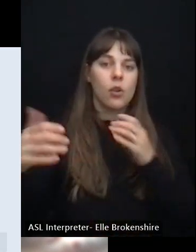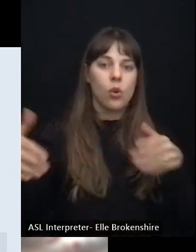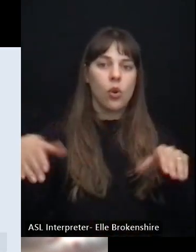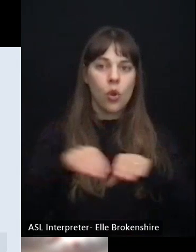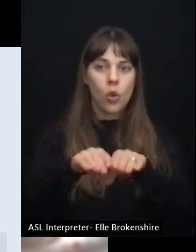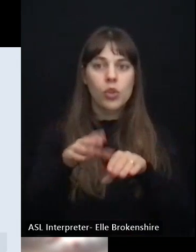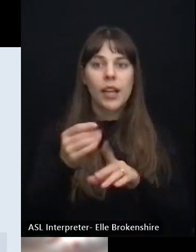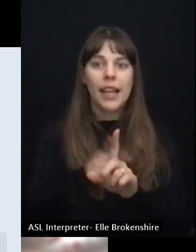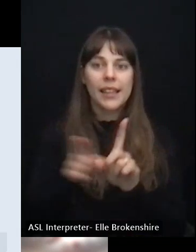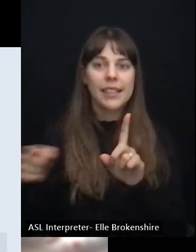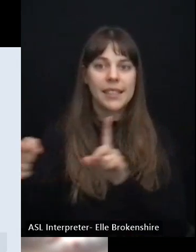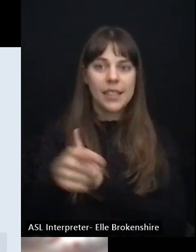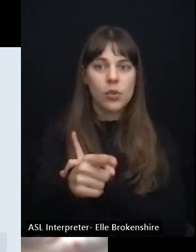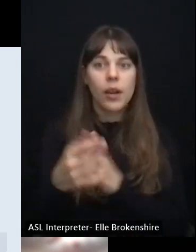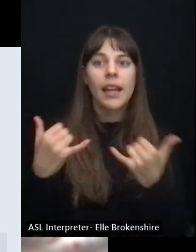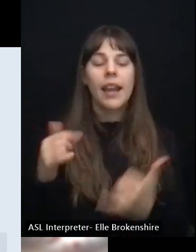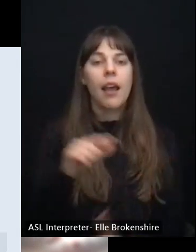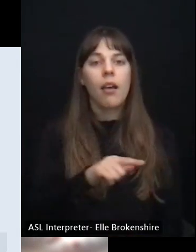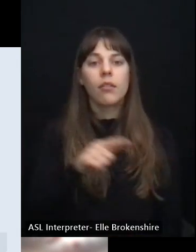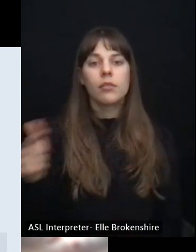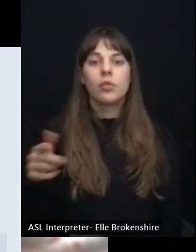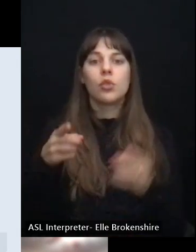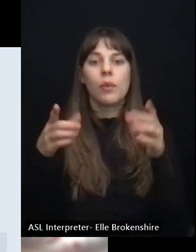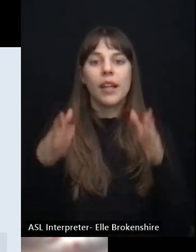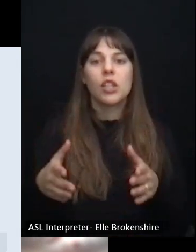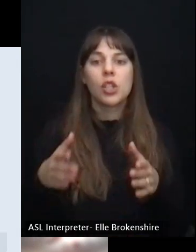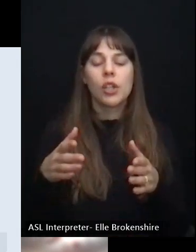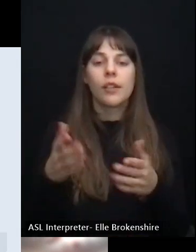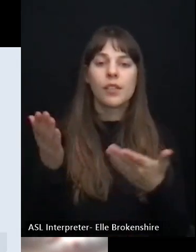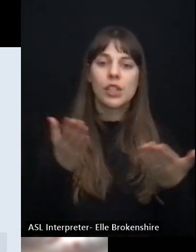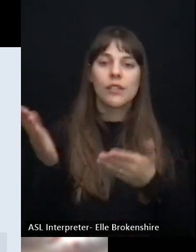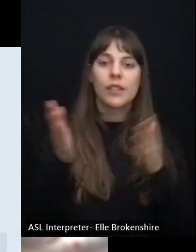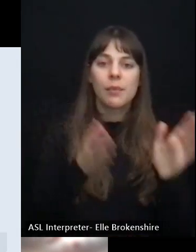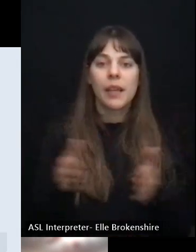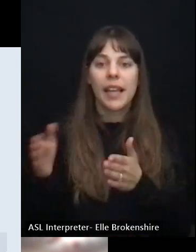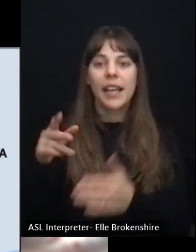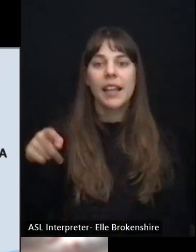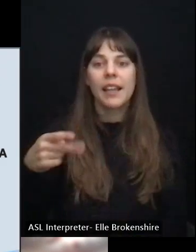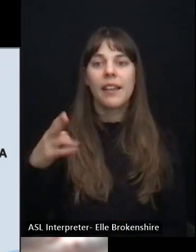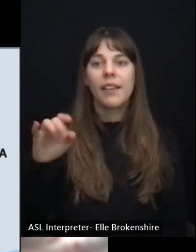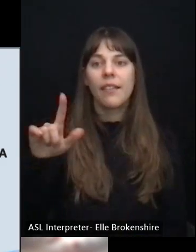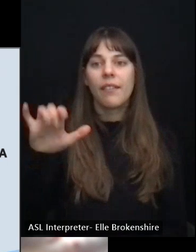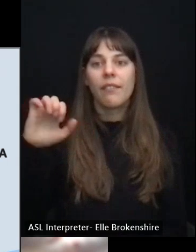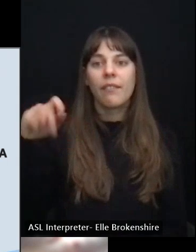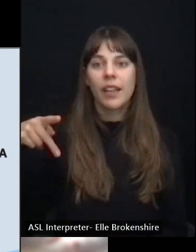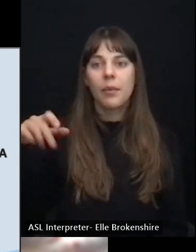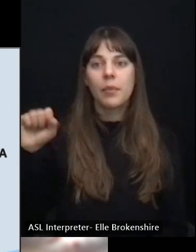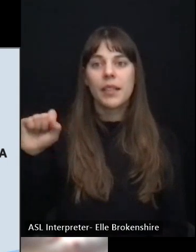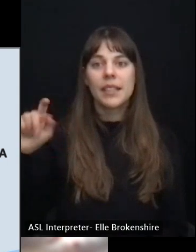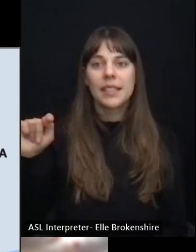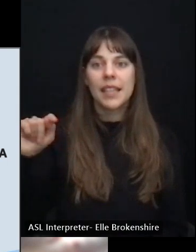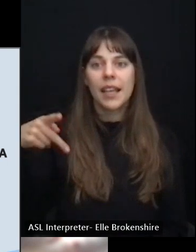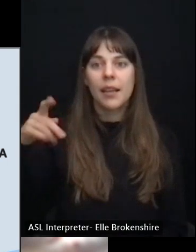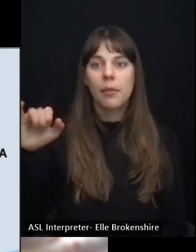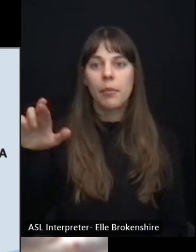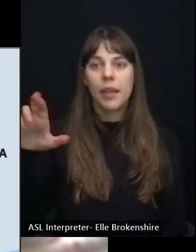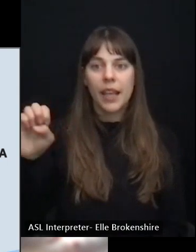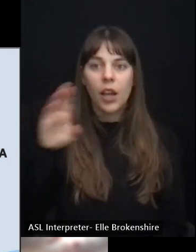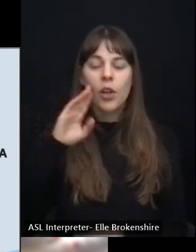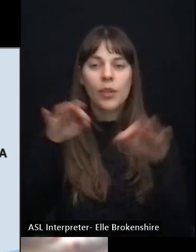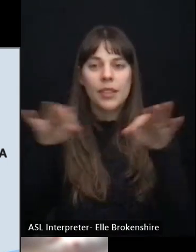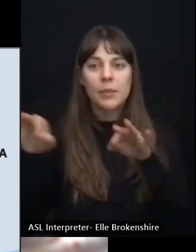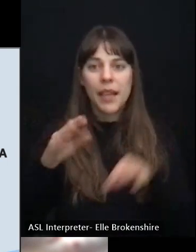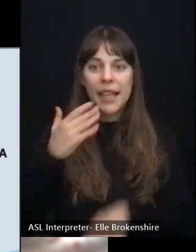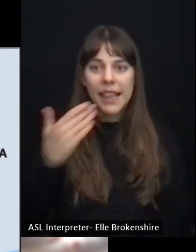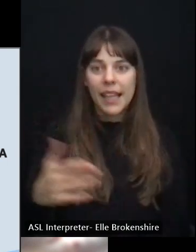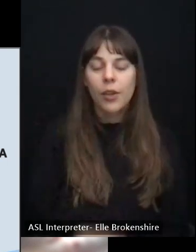end, I'd like to introduce our Director of Service Planning, Philip St. Pierre, who will take you on that trip. And thank you. Thank